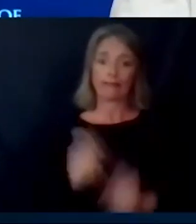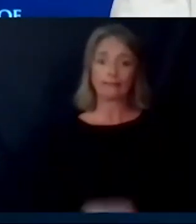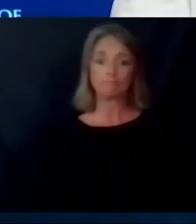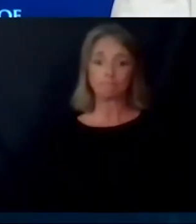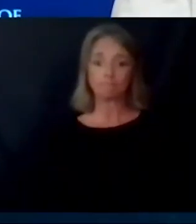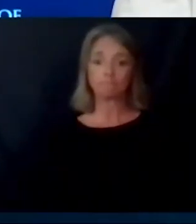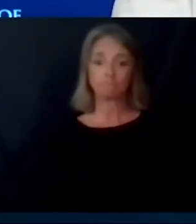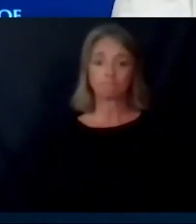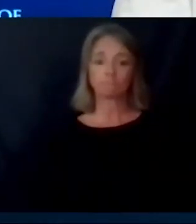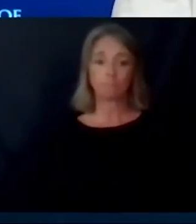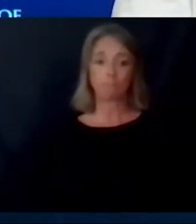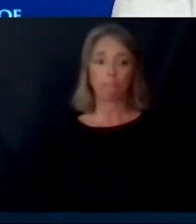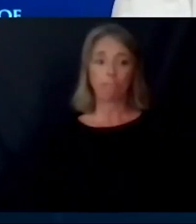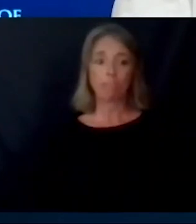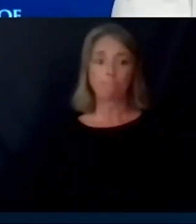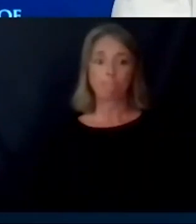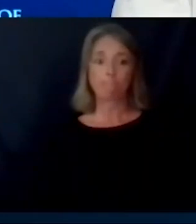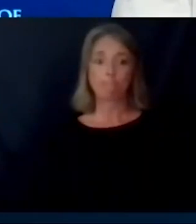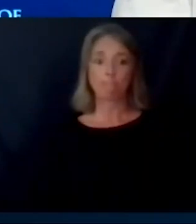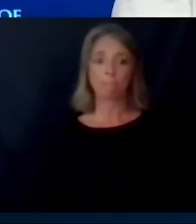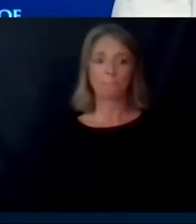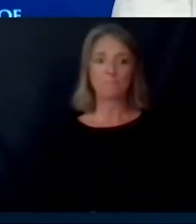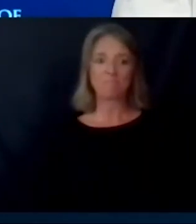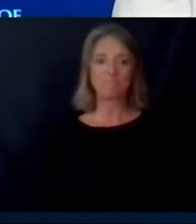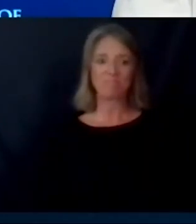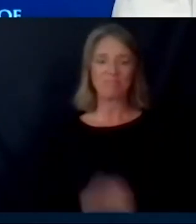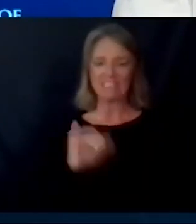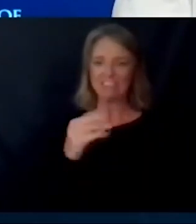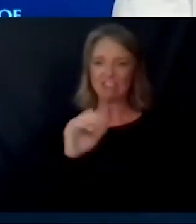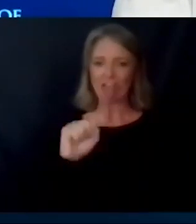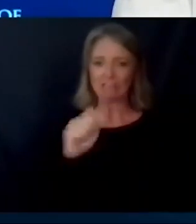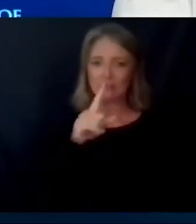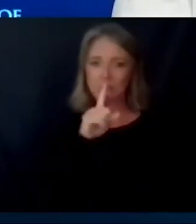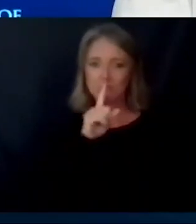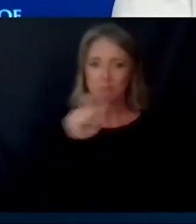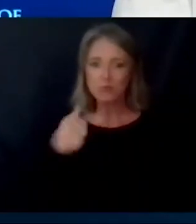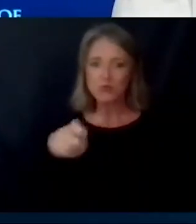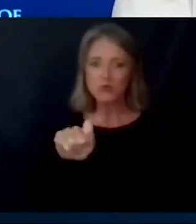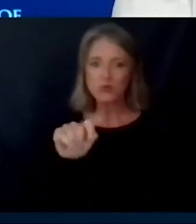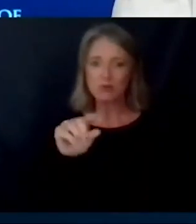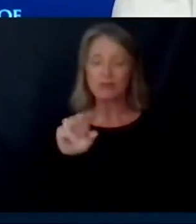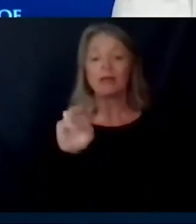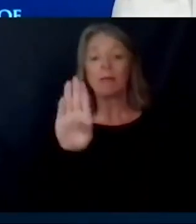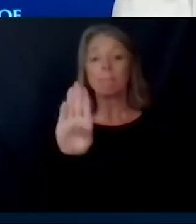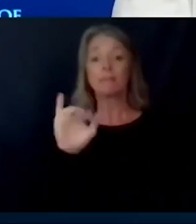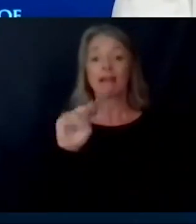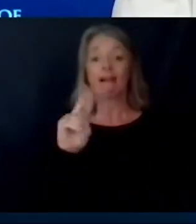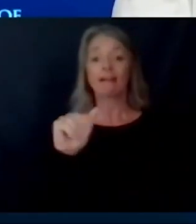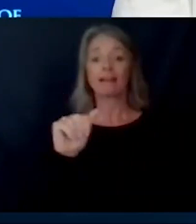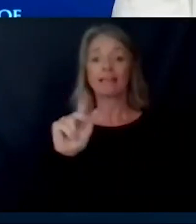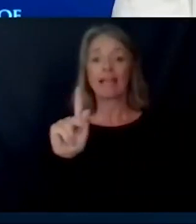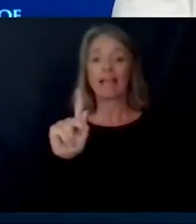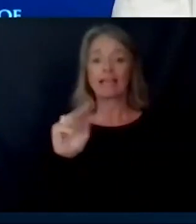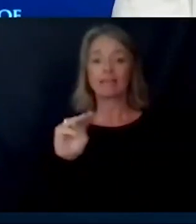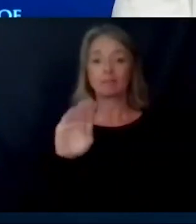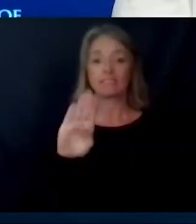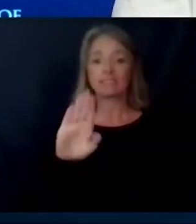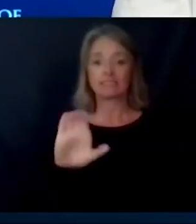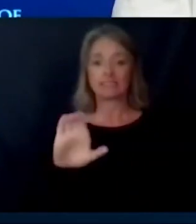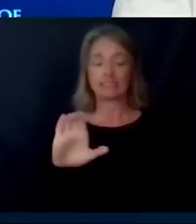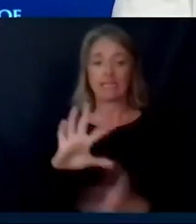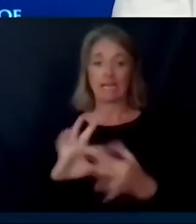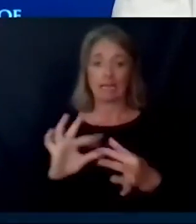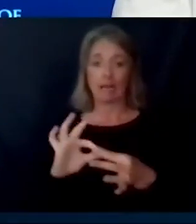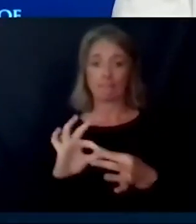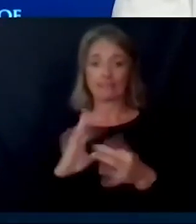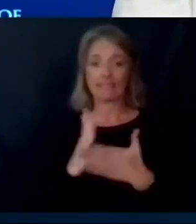Hey, Jess, you're muted. Sorry about that. Okay, No, so I do it Bianca every day. with KMVC has a couple of comments and then a question. She